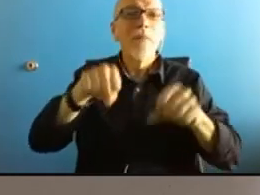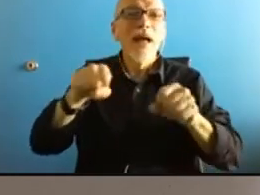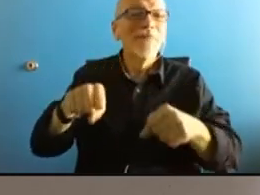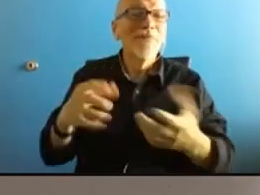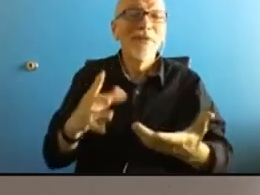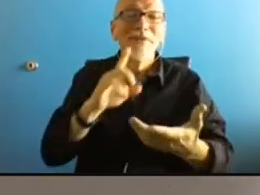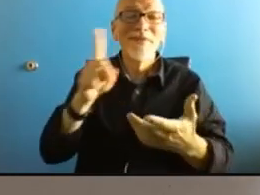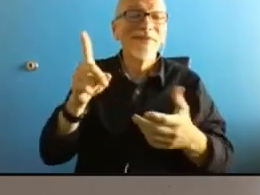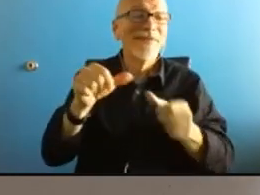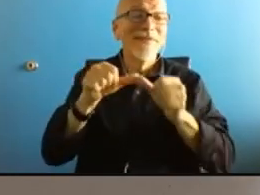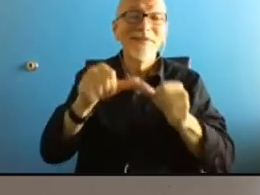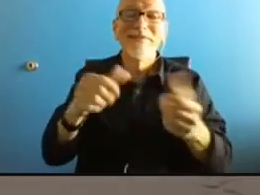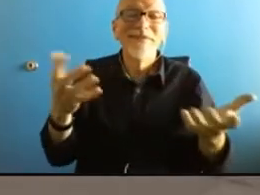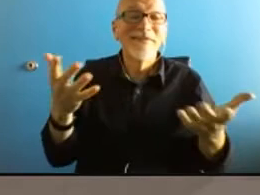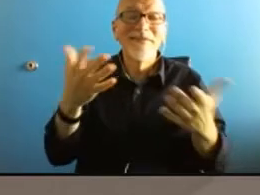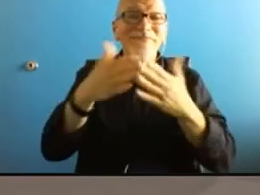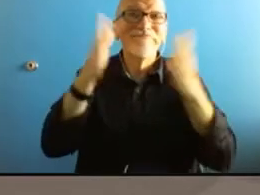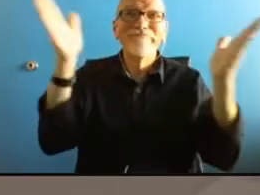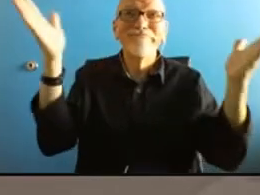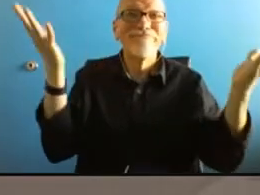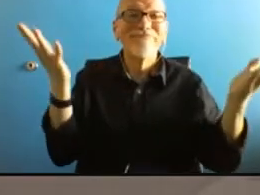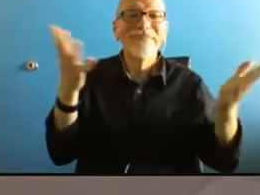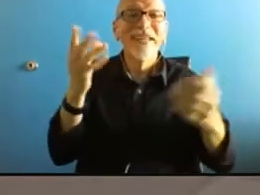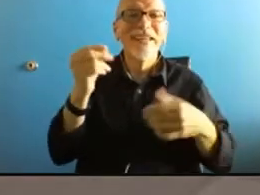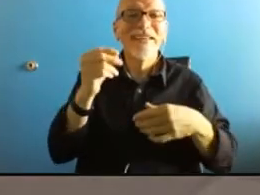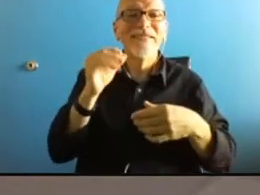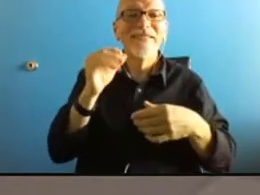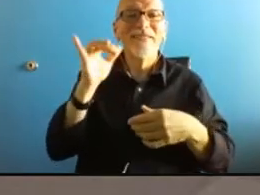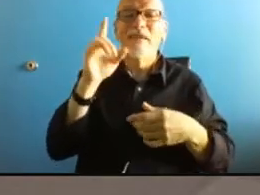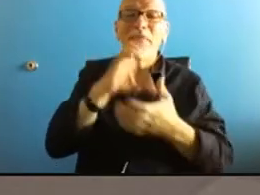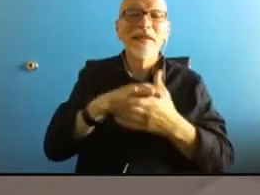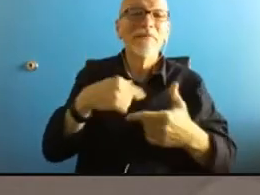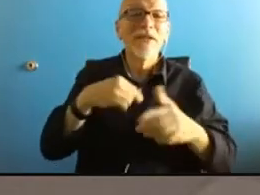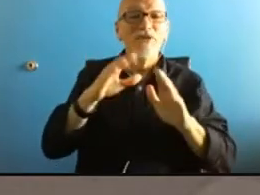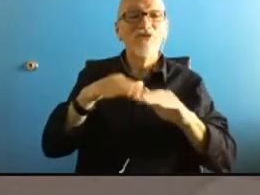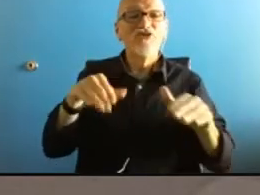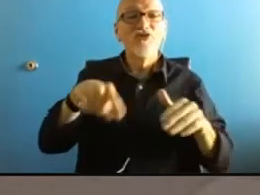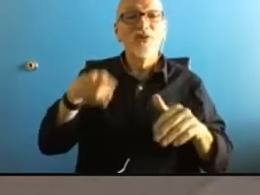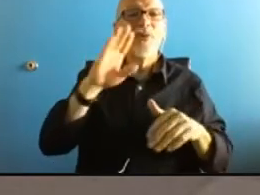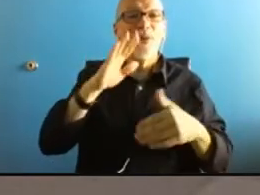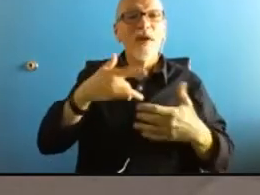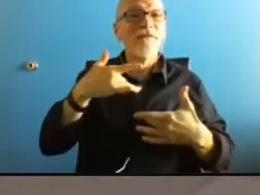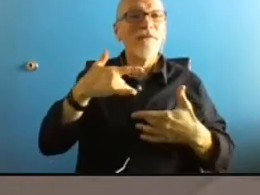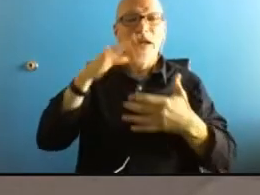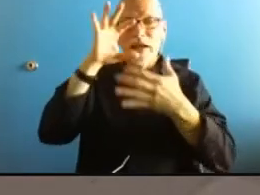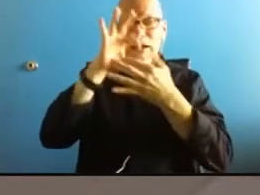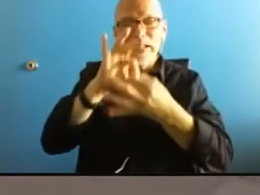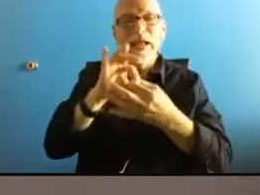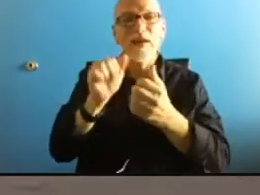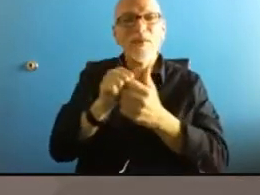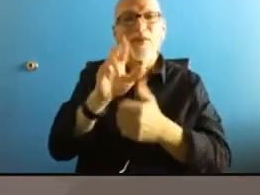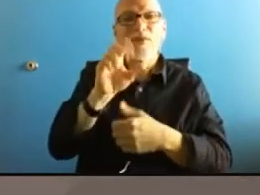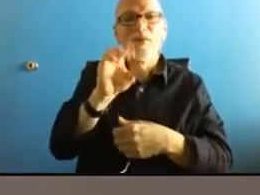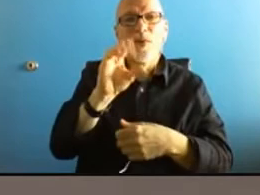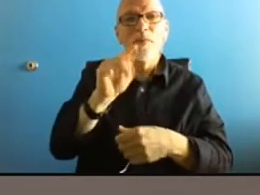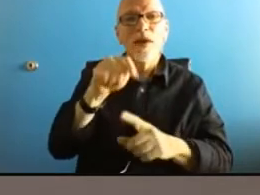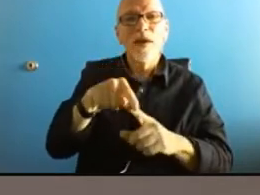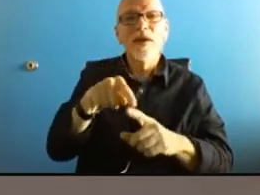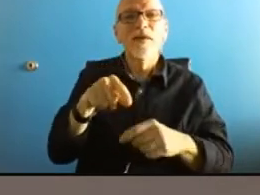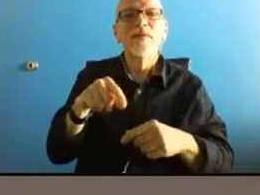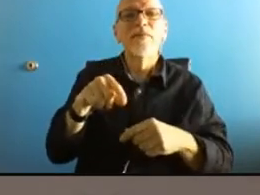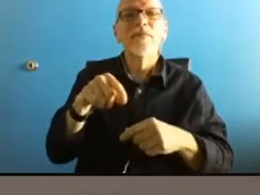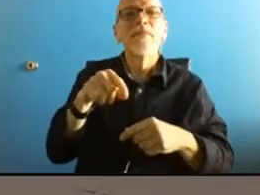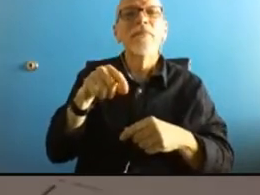endless. And this is something that, believe me, the children will be so connected to the robot that they'll be